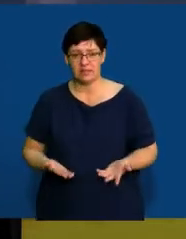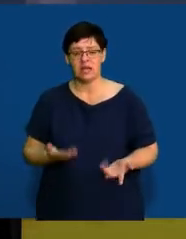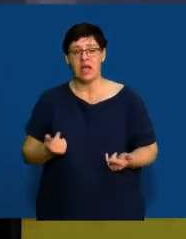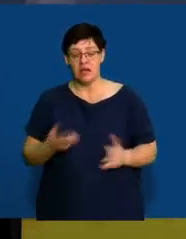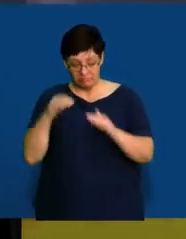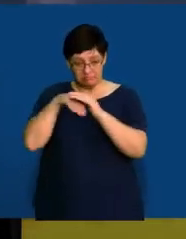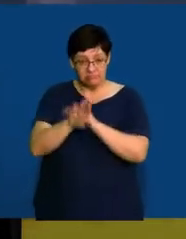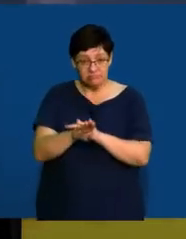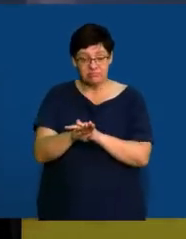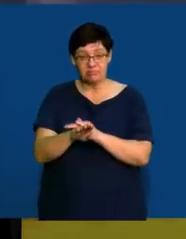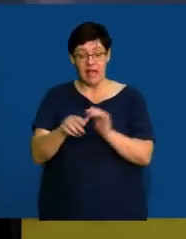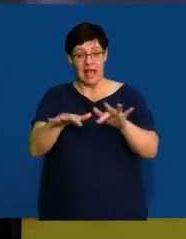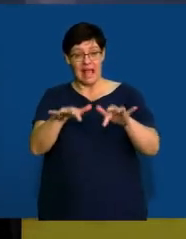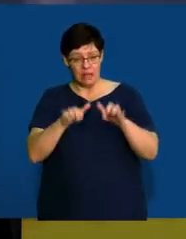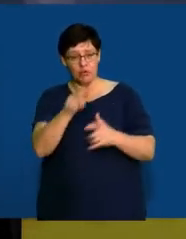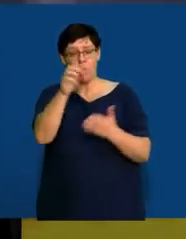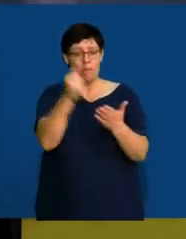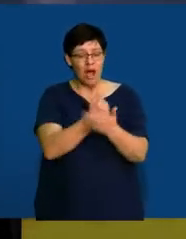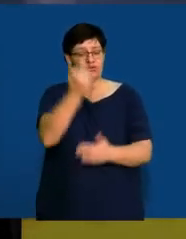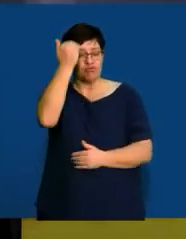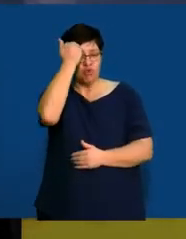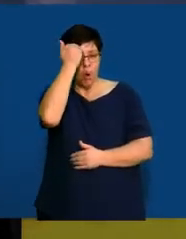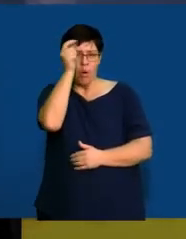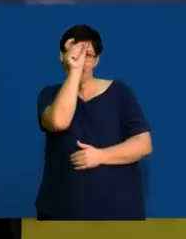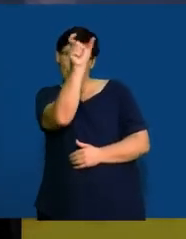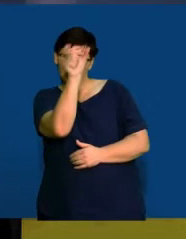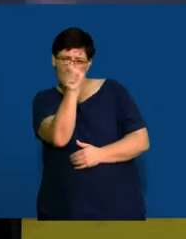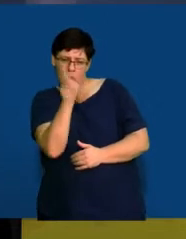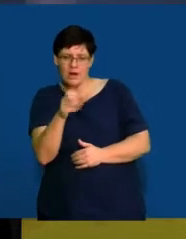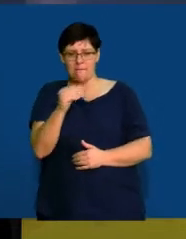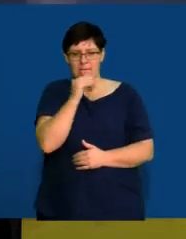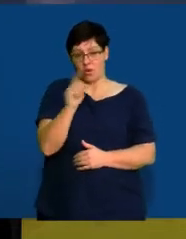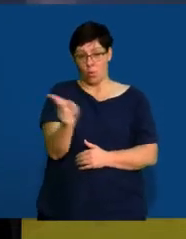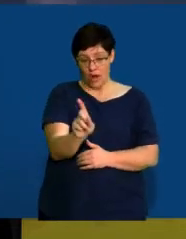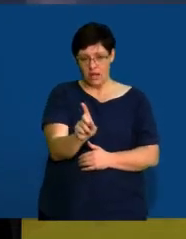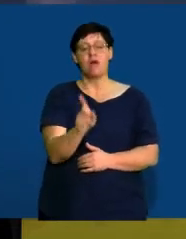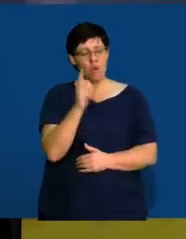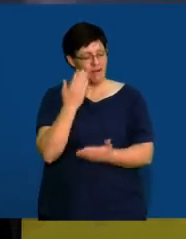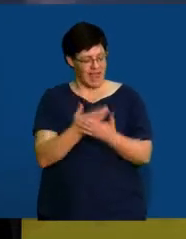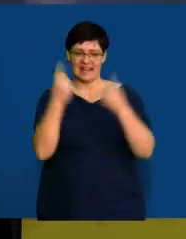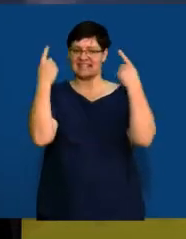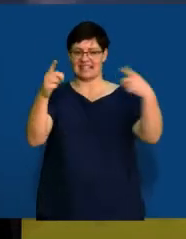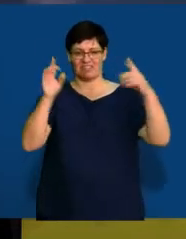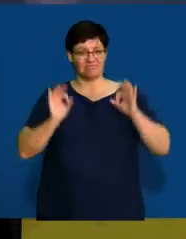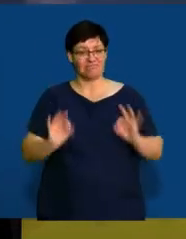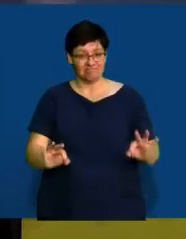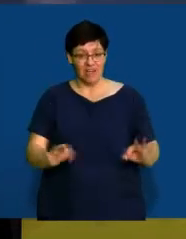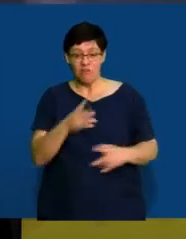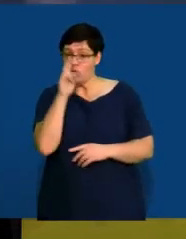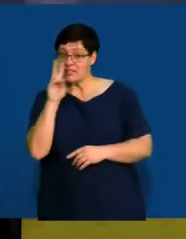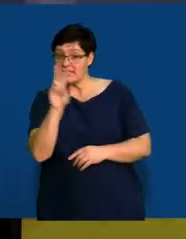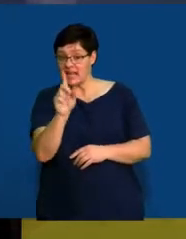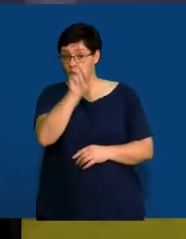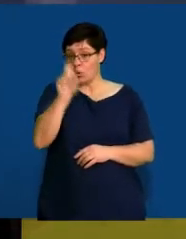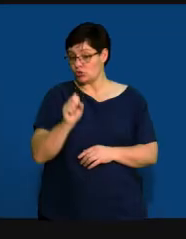this examination knowing the definitions, you are on your way to great success. And as you will see in